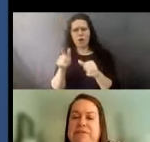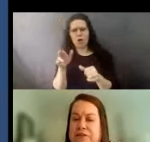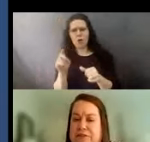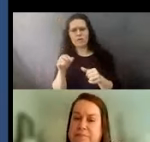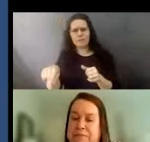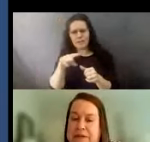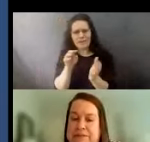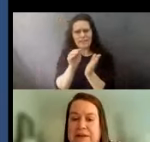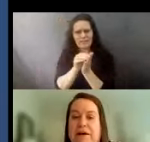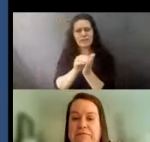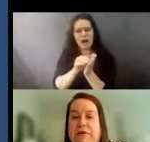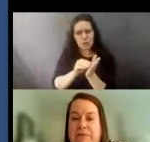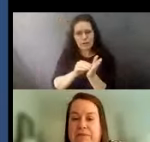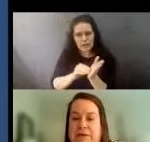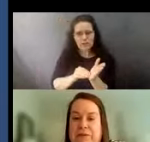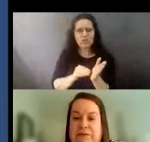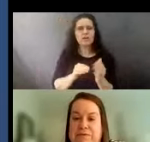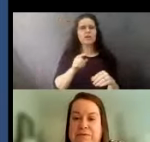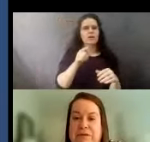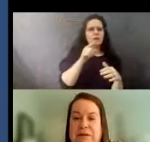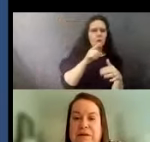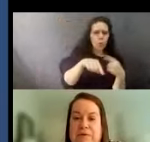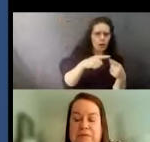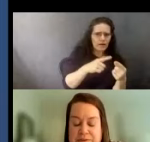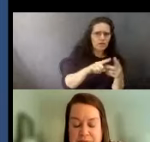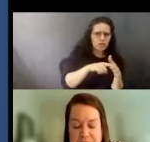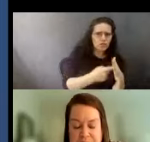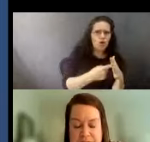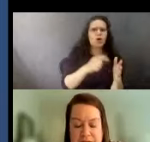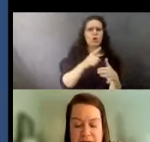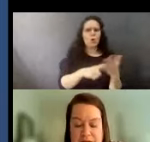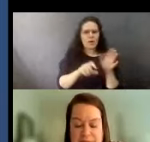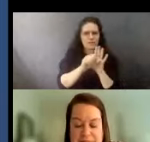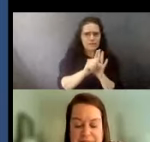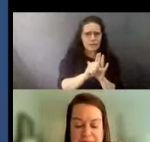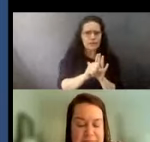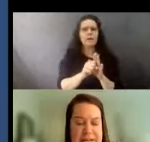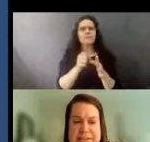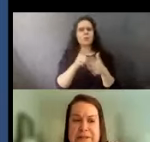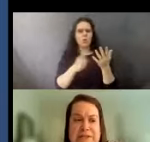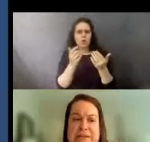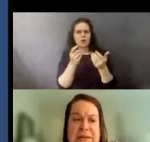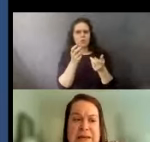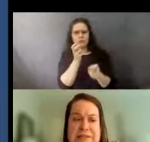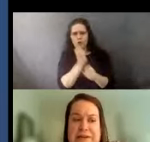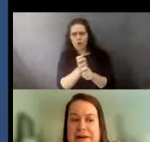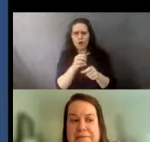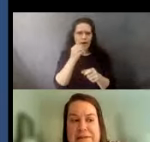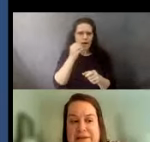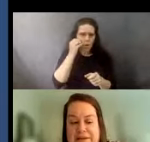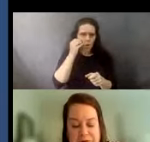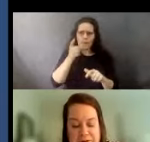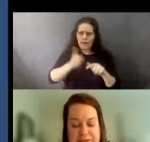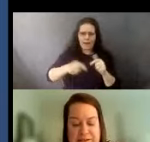the functional impairments that come from living with those symptoms. As I mentioned at the outset,